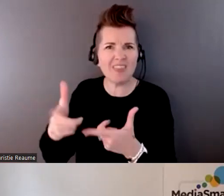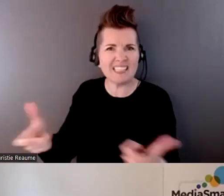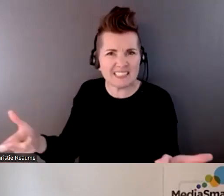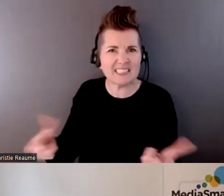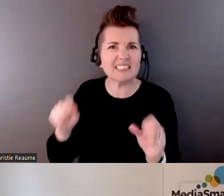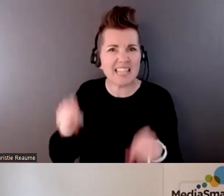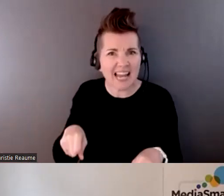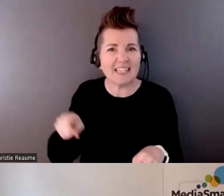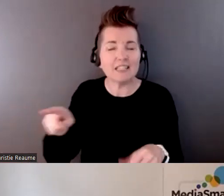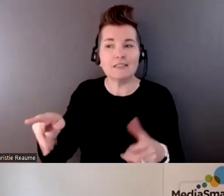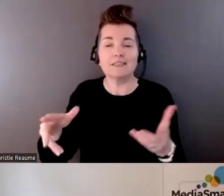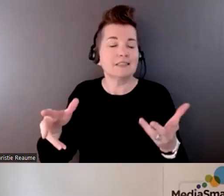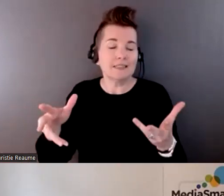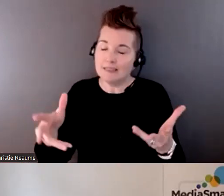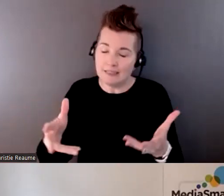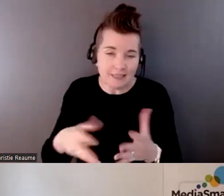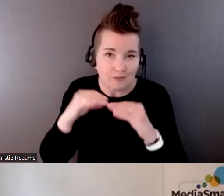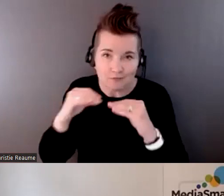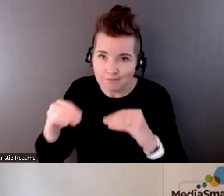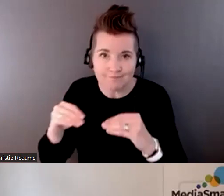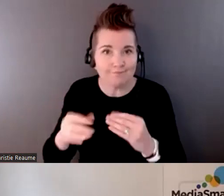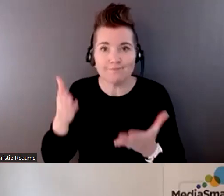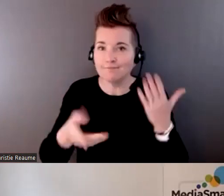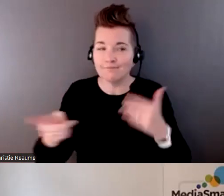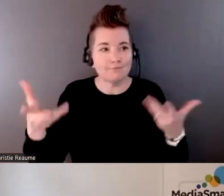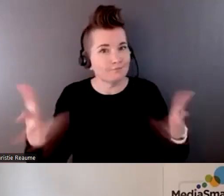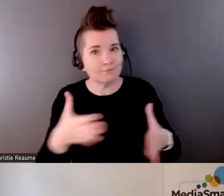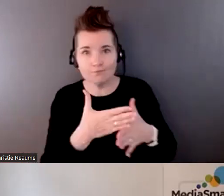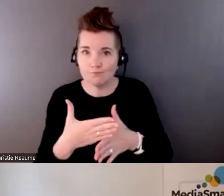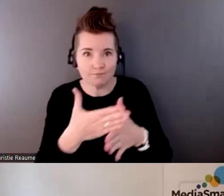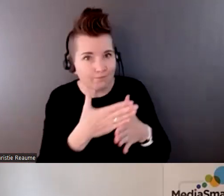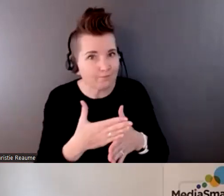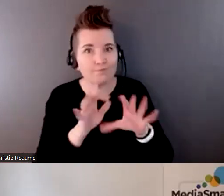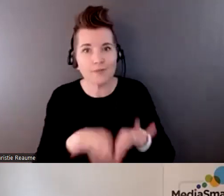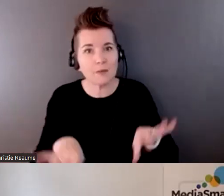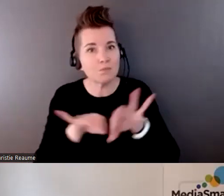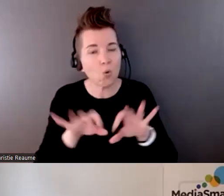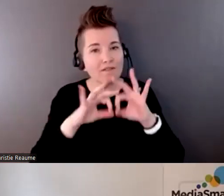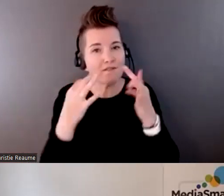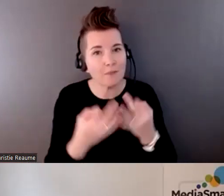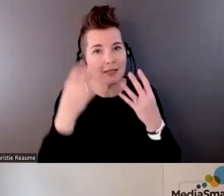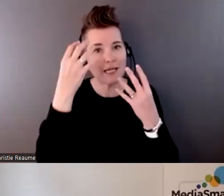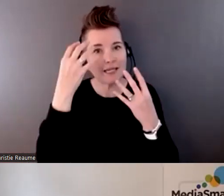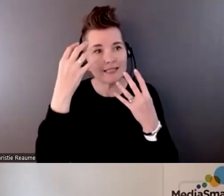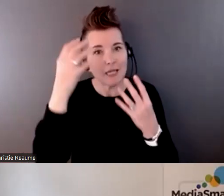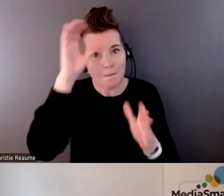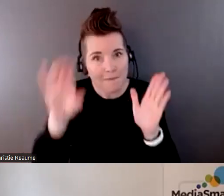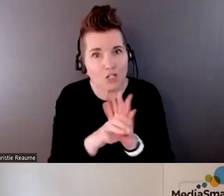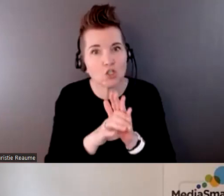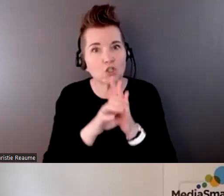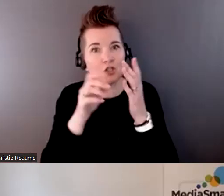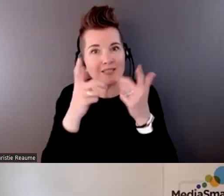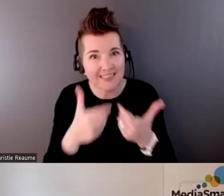relational so you might want to be sharing um important family memories but you know needing to think about things like